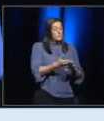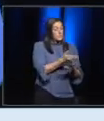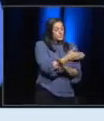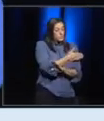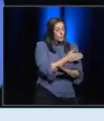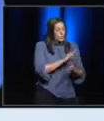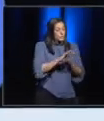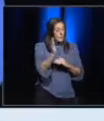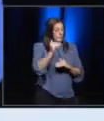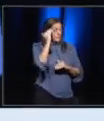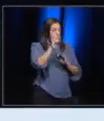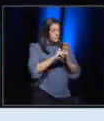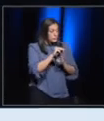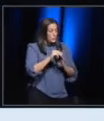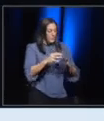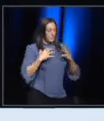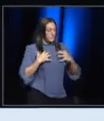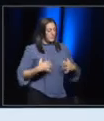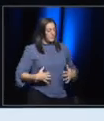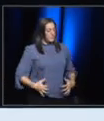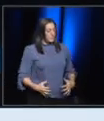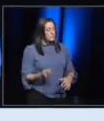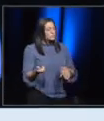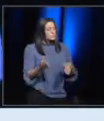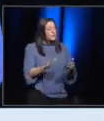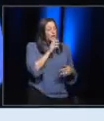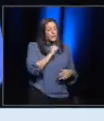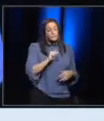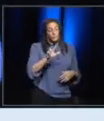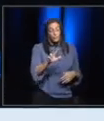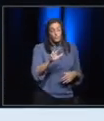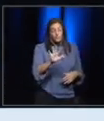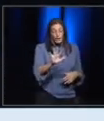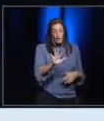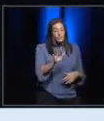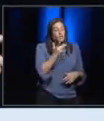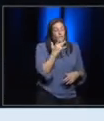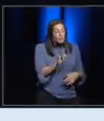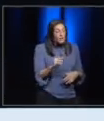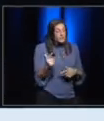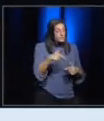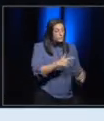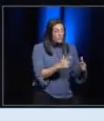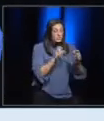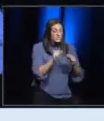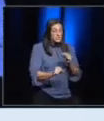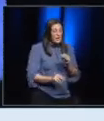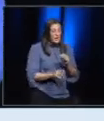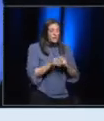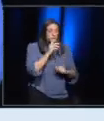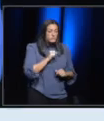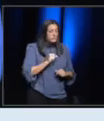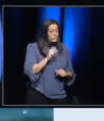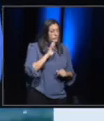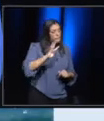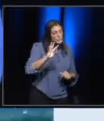over as they age. So she died at 35. Lucky dolphins can get into their 40s and maybe even a bit